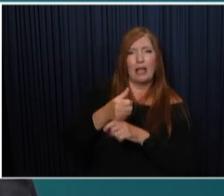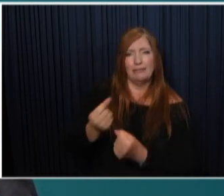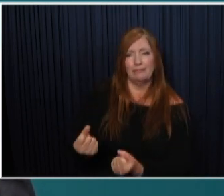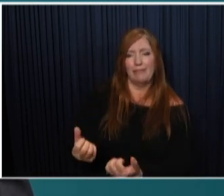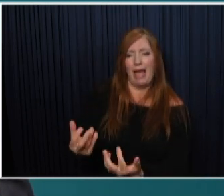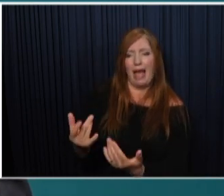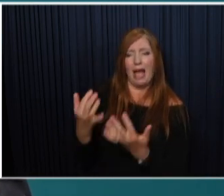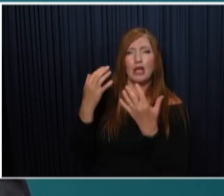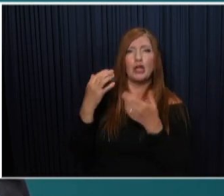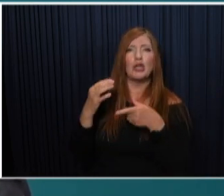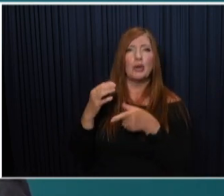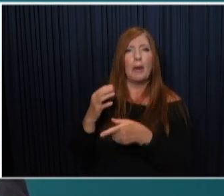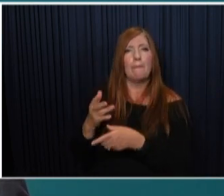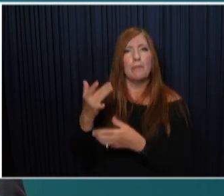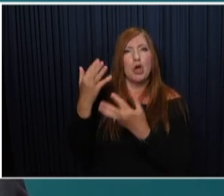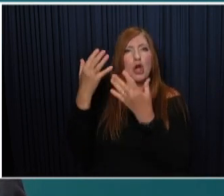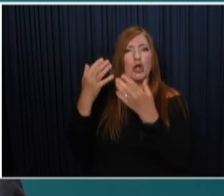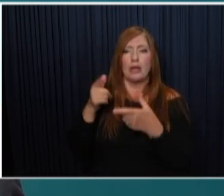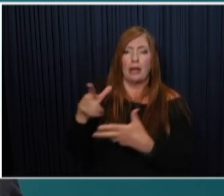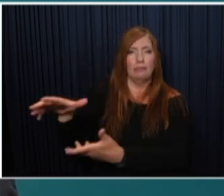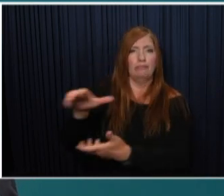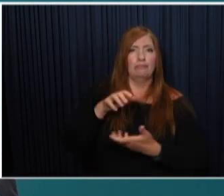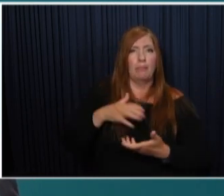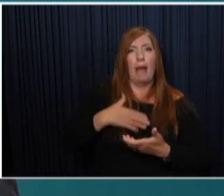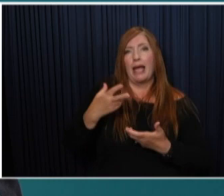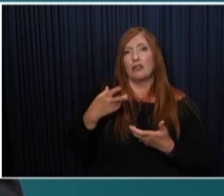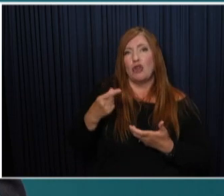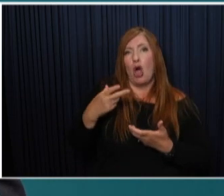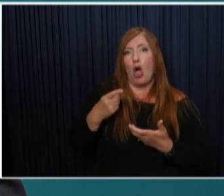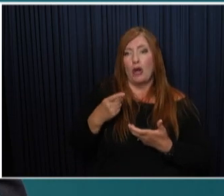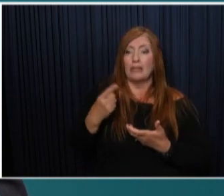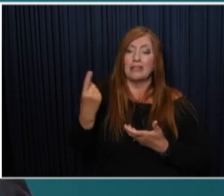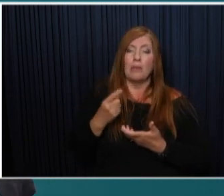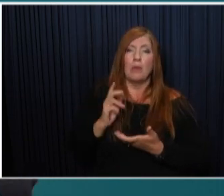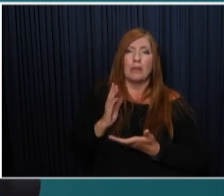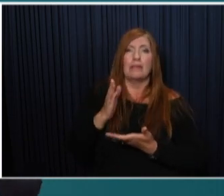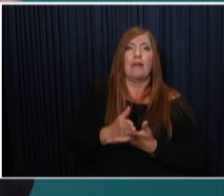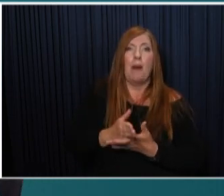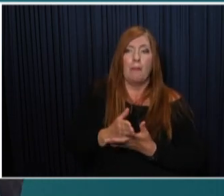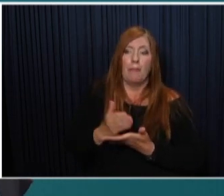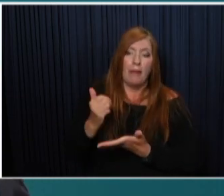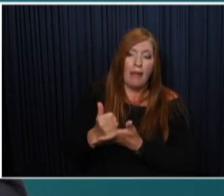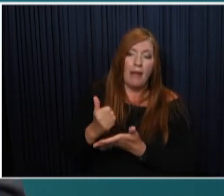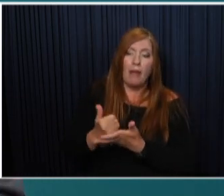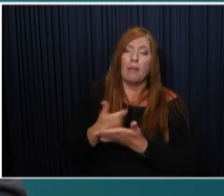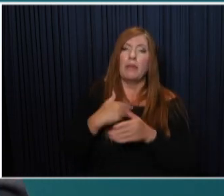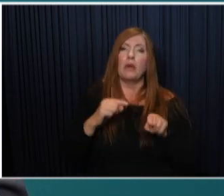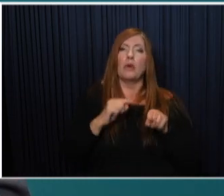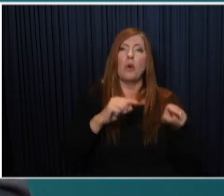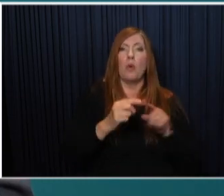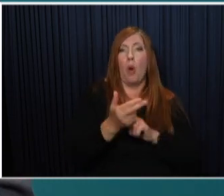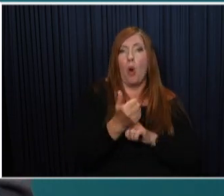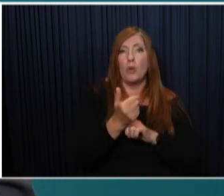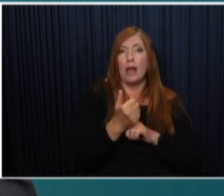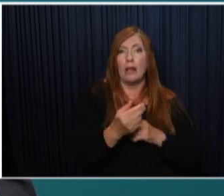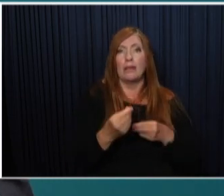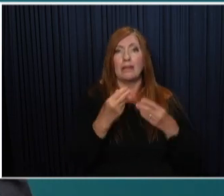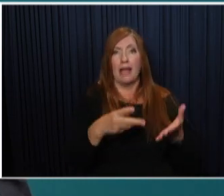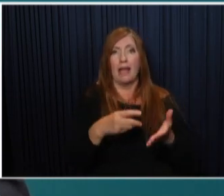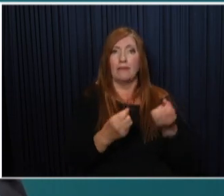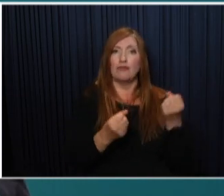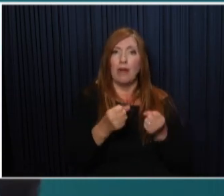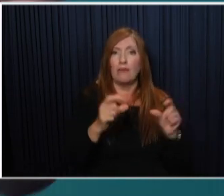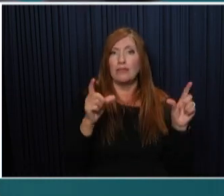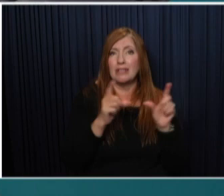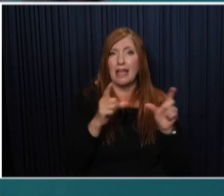out and grab the dog. Somebody stopped, took me to the hotel, gave the guy their driver's license, paid for the